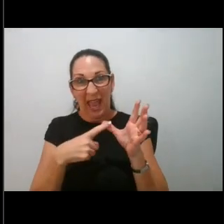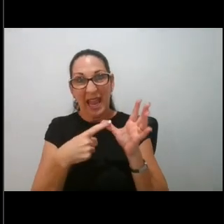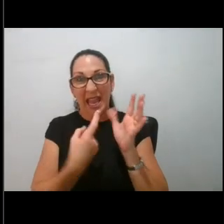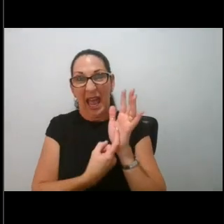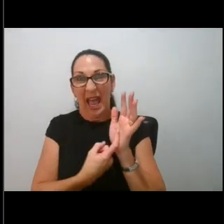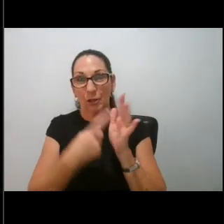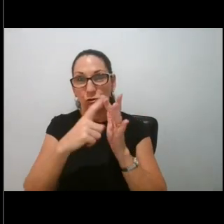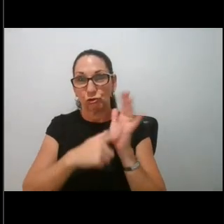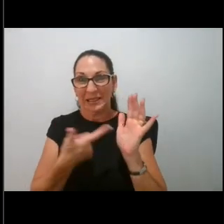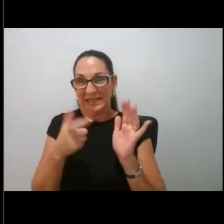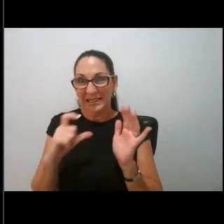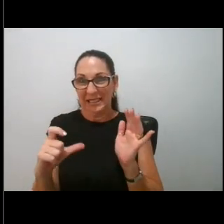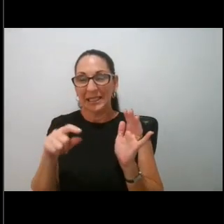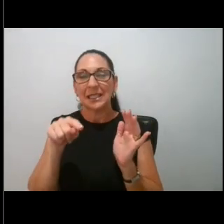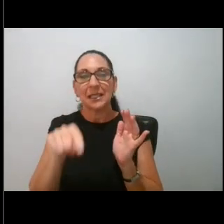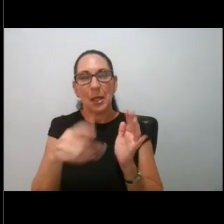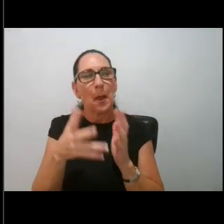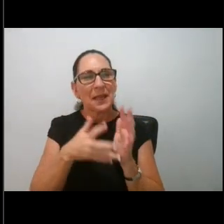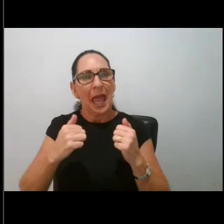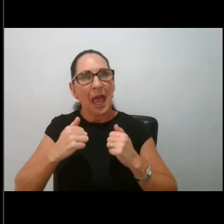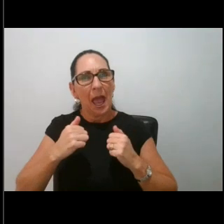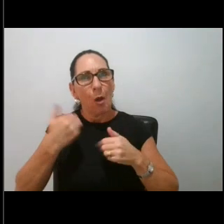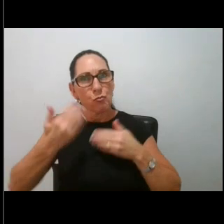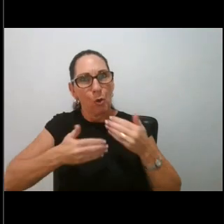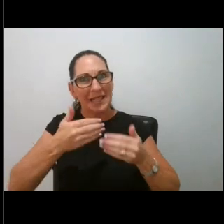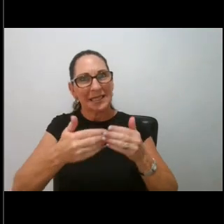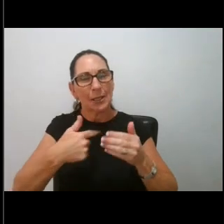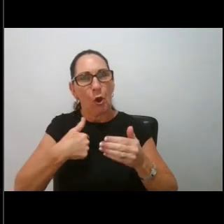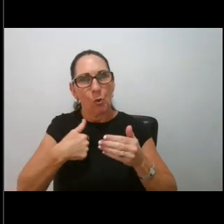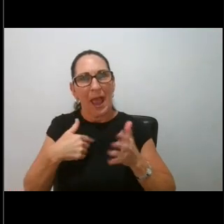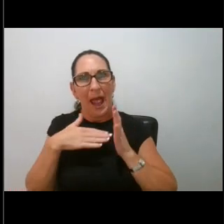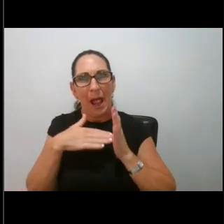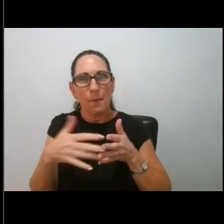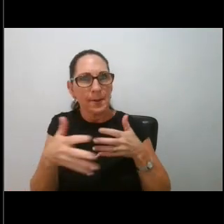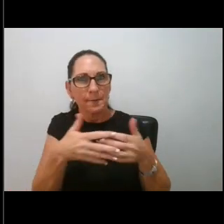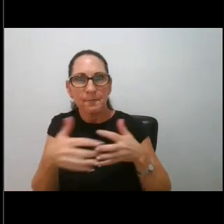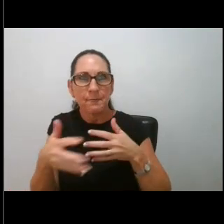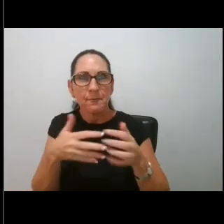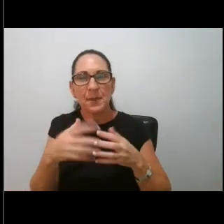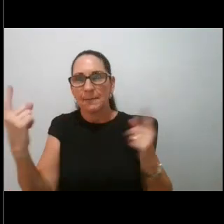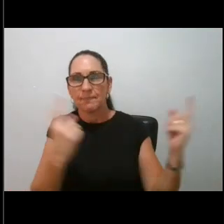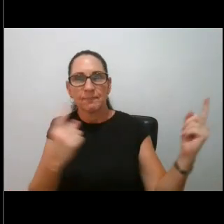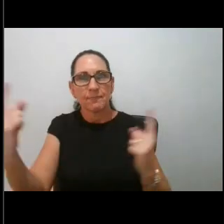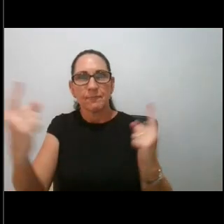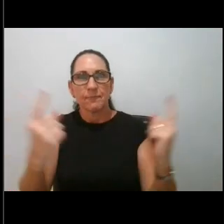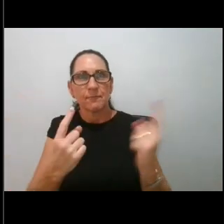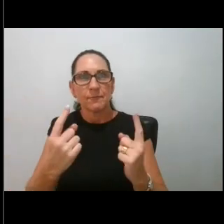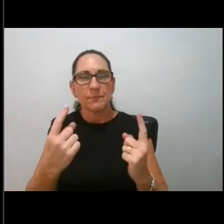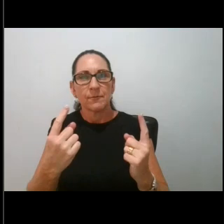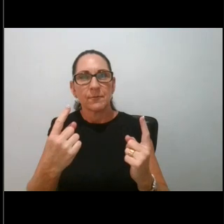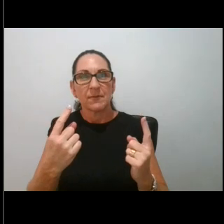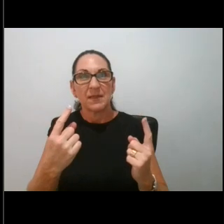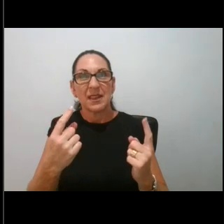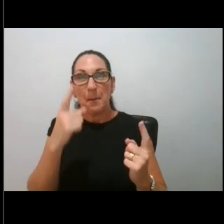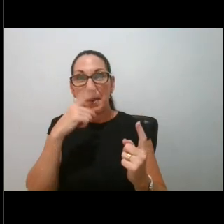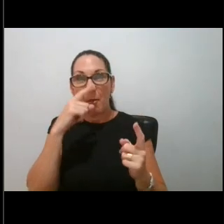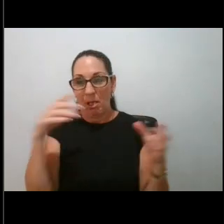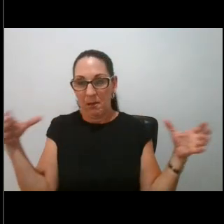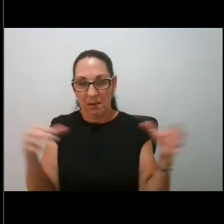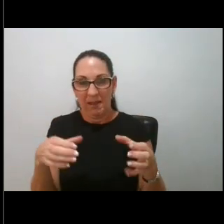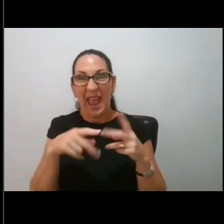a facilitated process that brings together the people directly impacted by a crime to